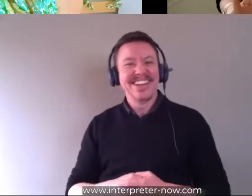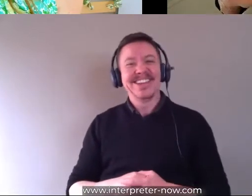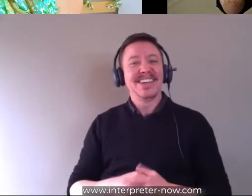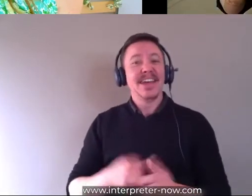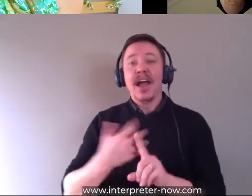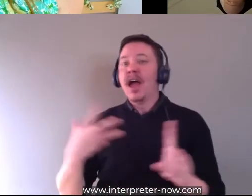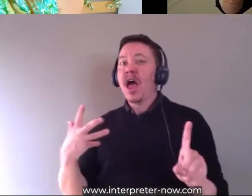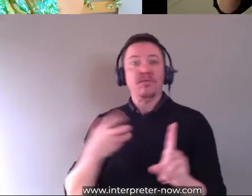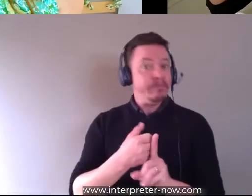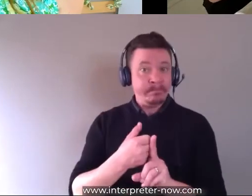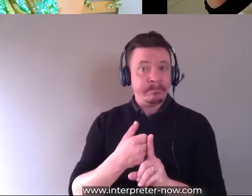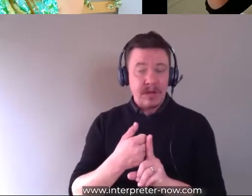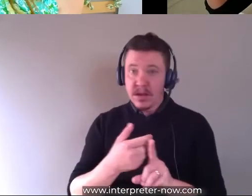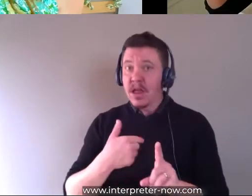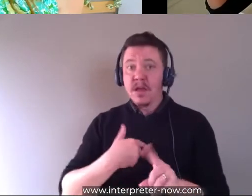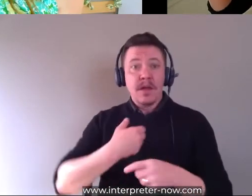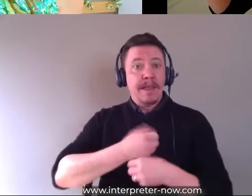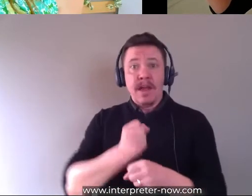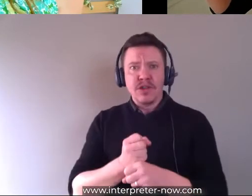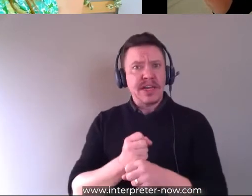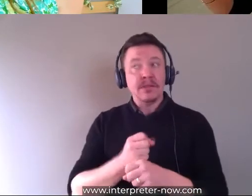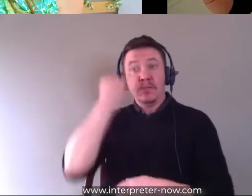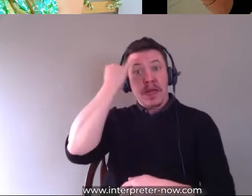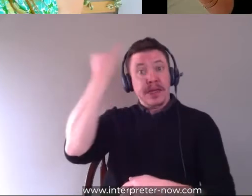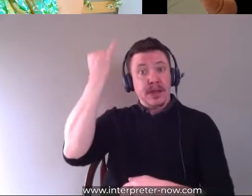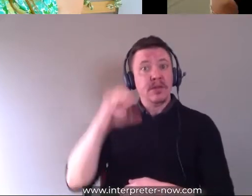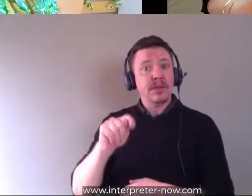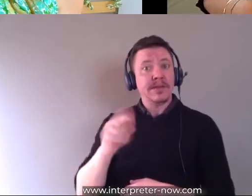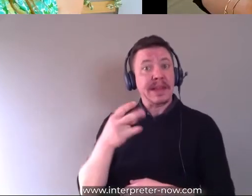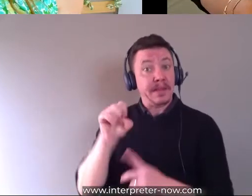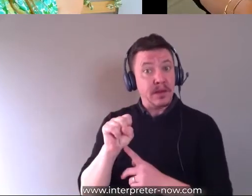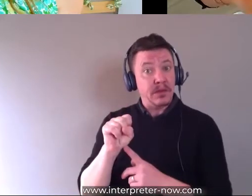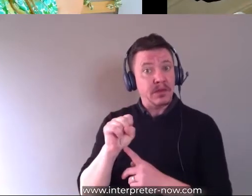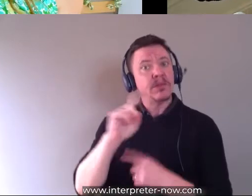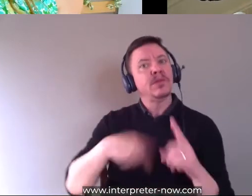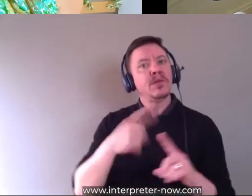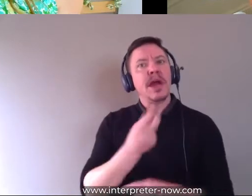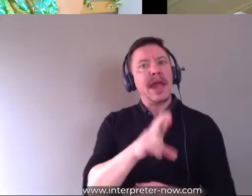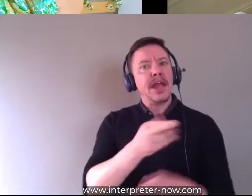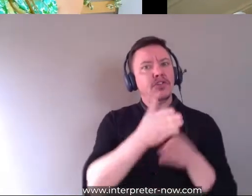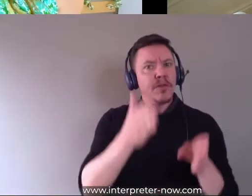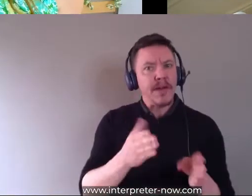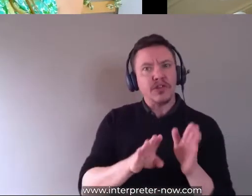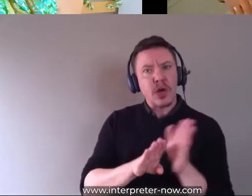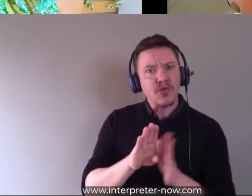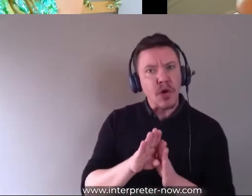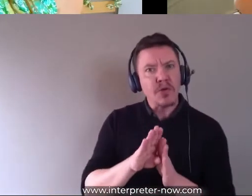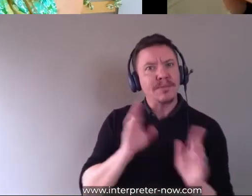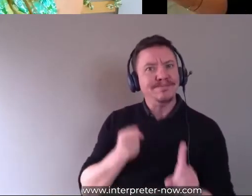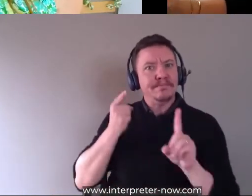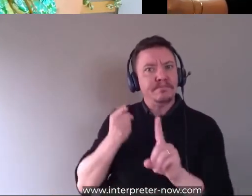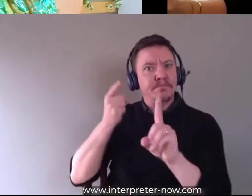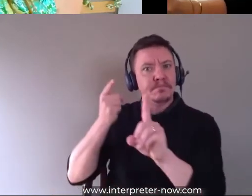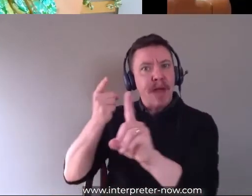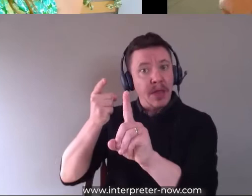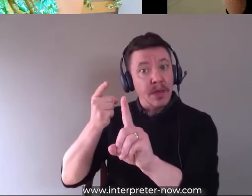short, I created this idea, this thesis around the HR professional growth path, and then I